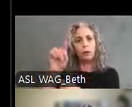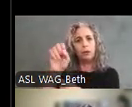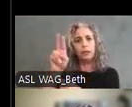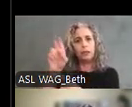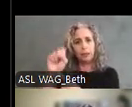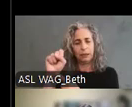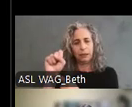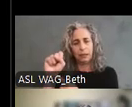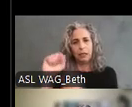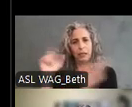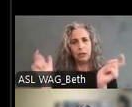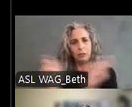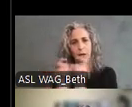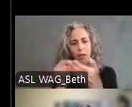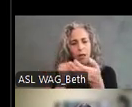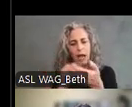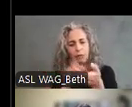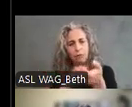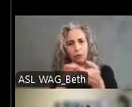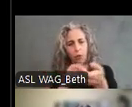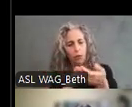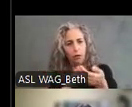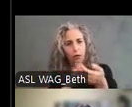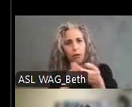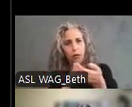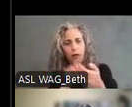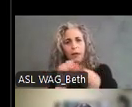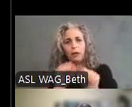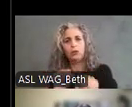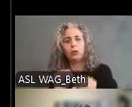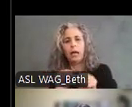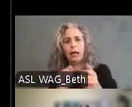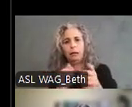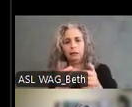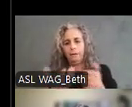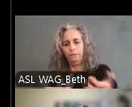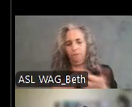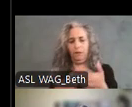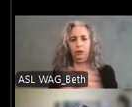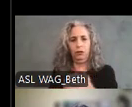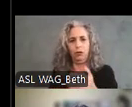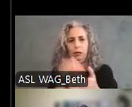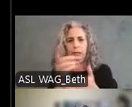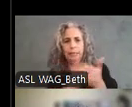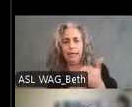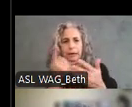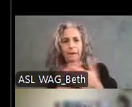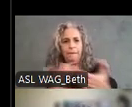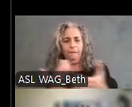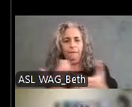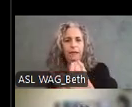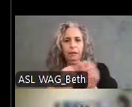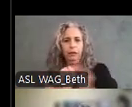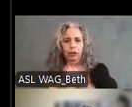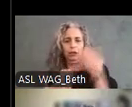handheld controller, which you can mold to your hands, and you can kind of design it yourself. So they would be the ones I'd